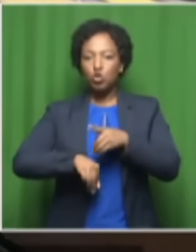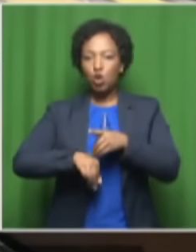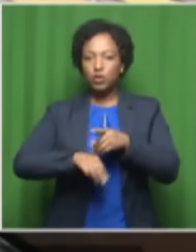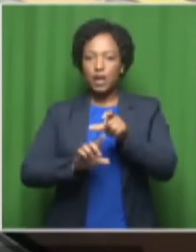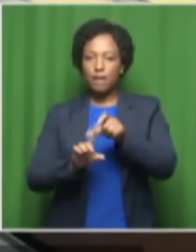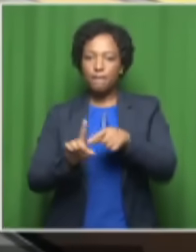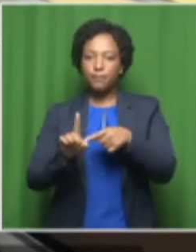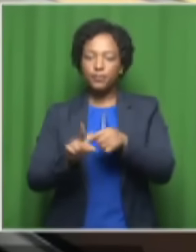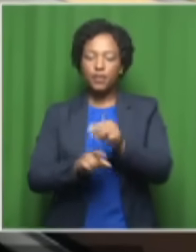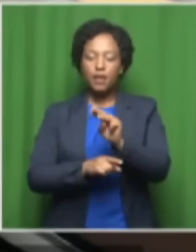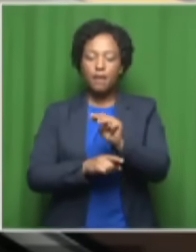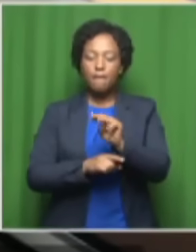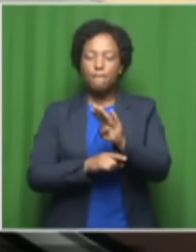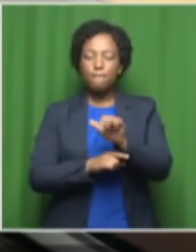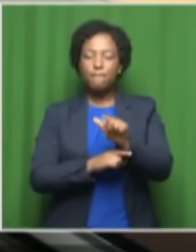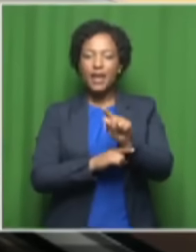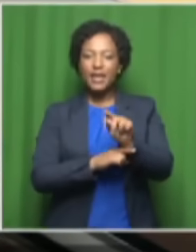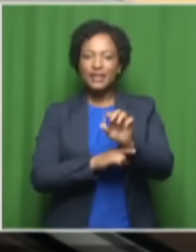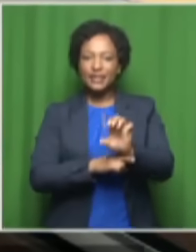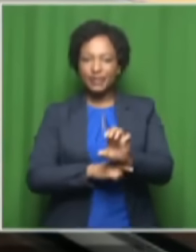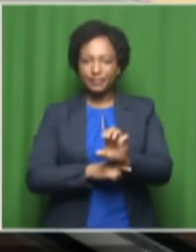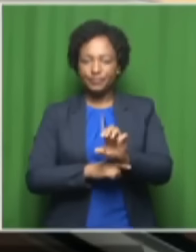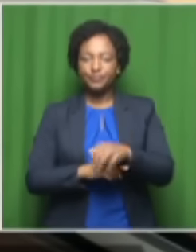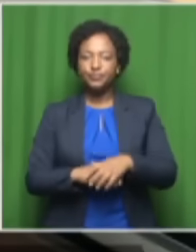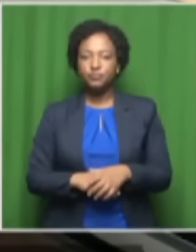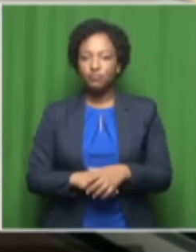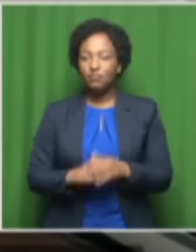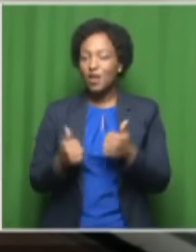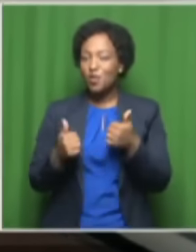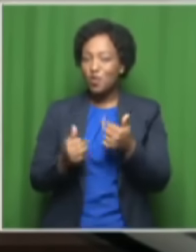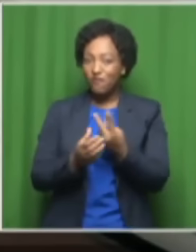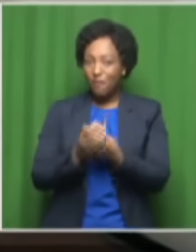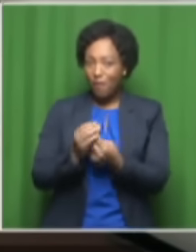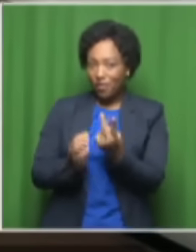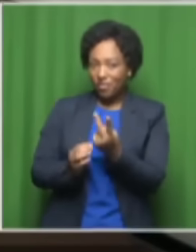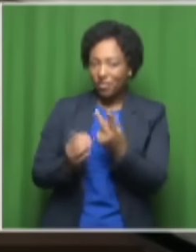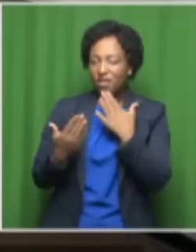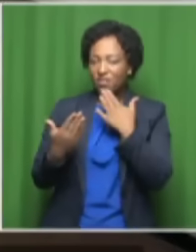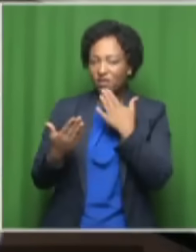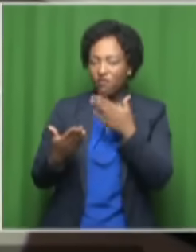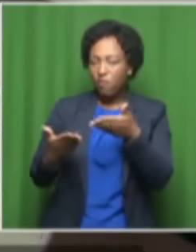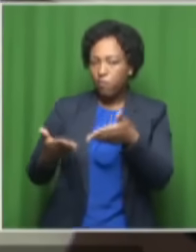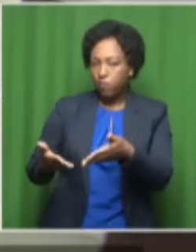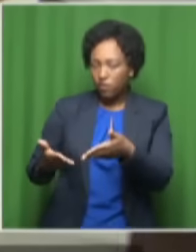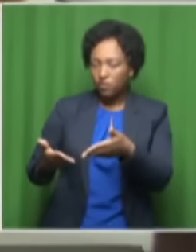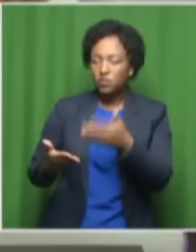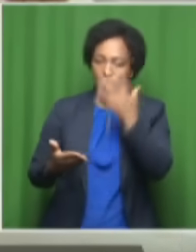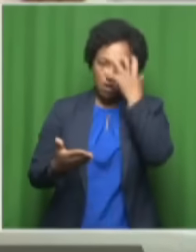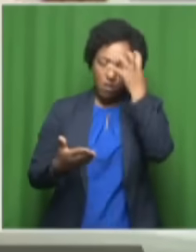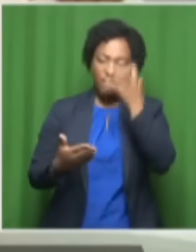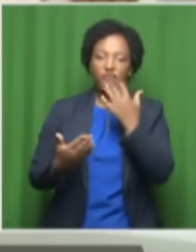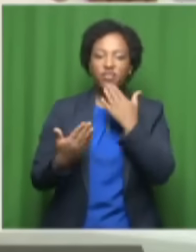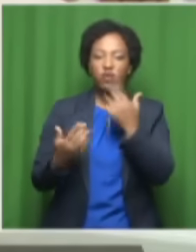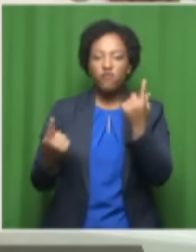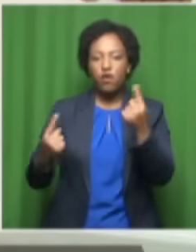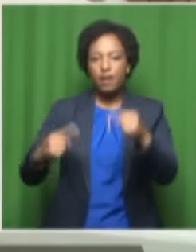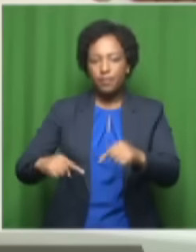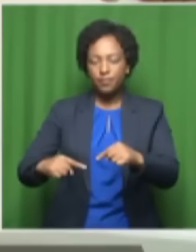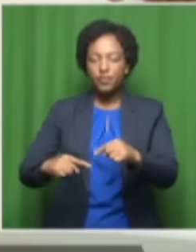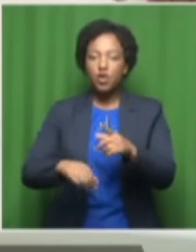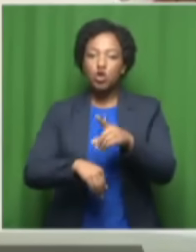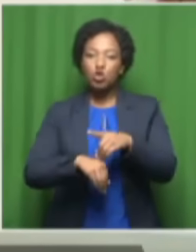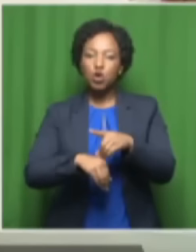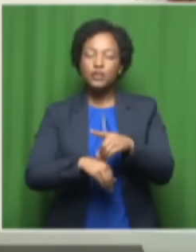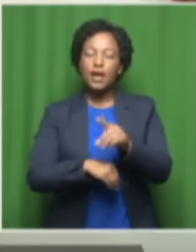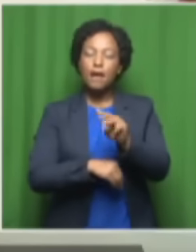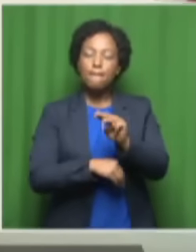Dr. Sithembile Mbete. Good to have both of you. Thank you so much for being with us this morning. Prof, thanks for coming in. And Dr.